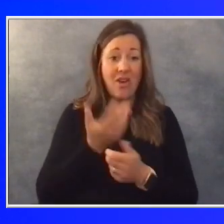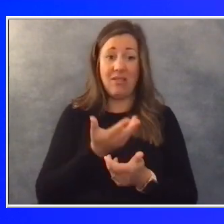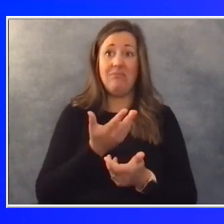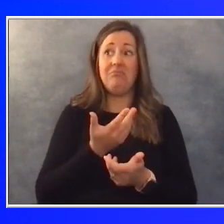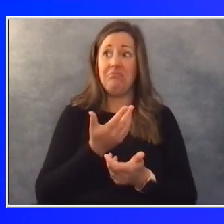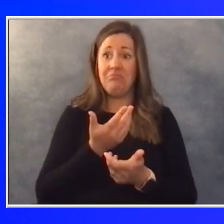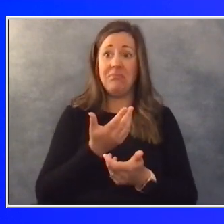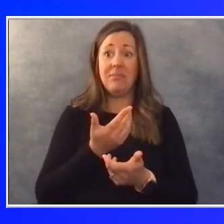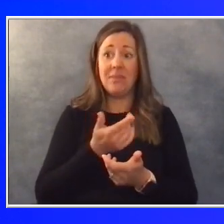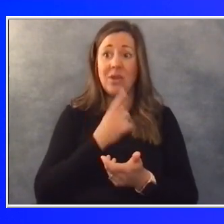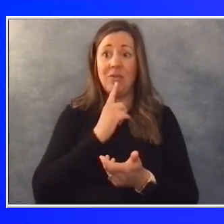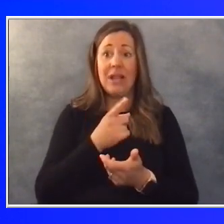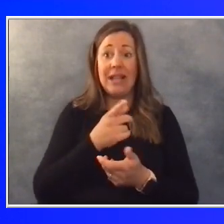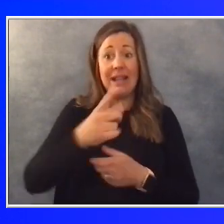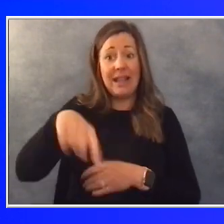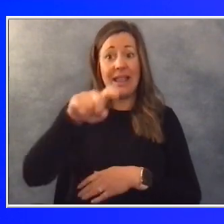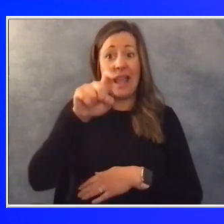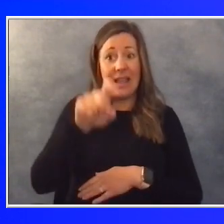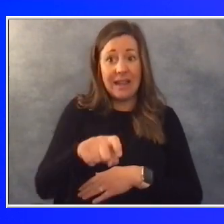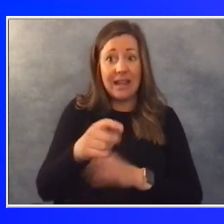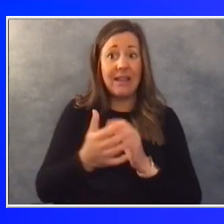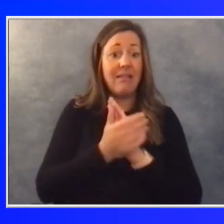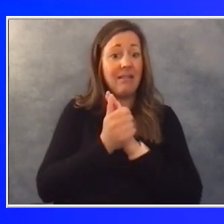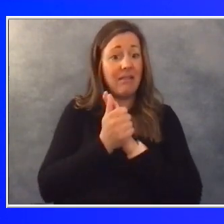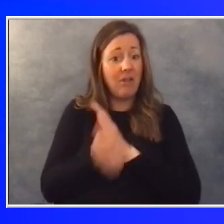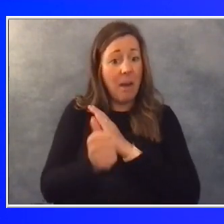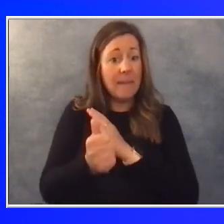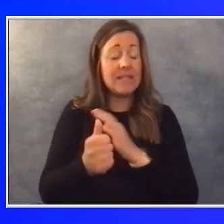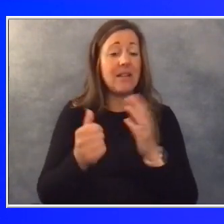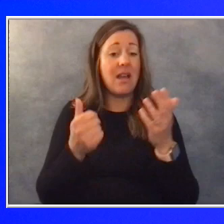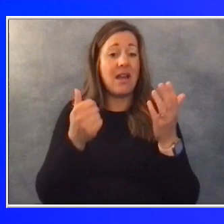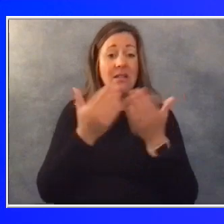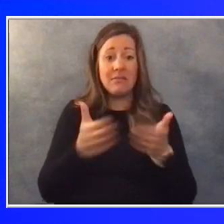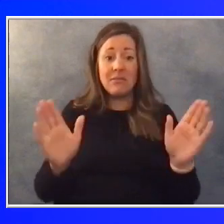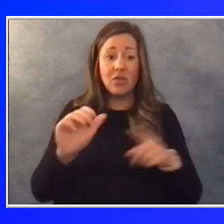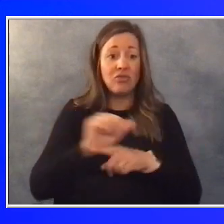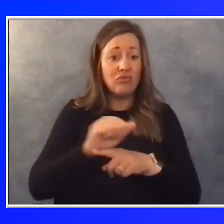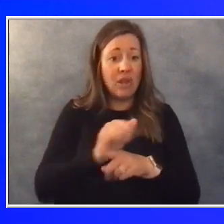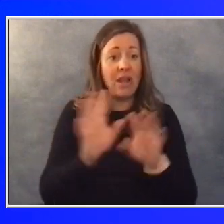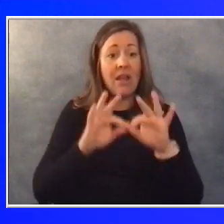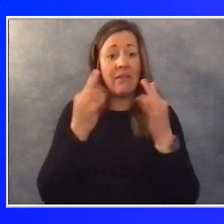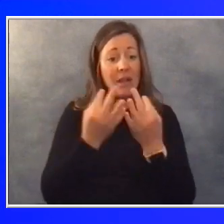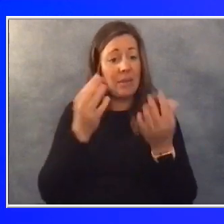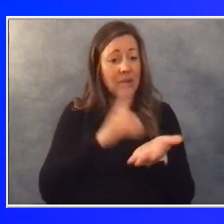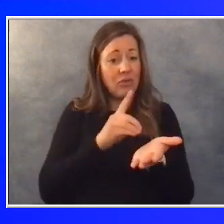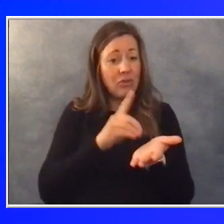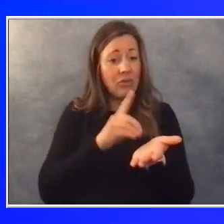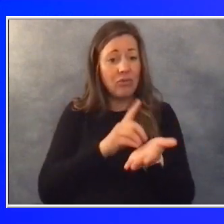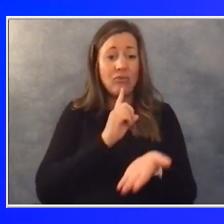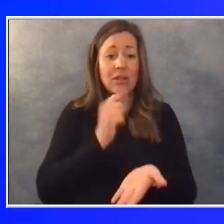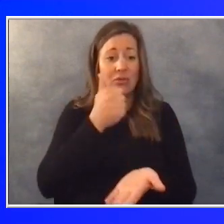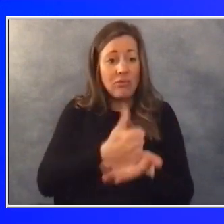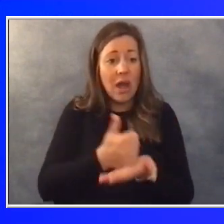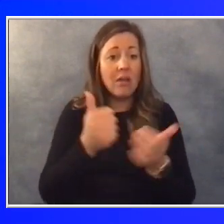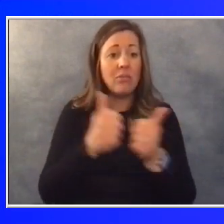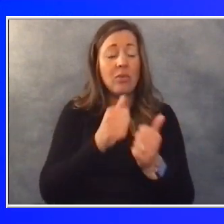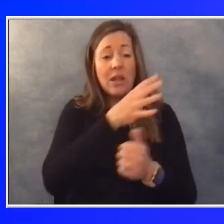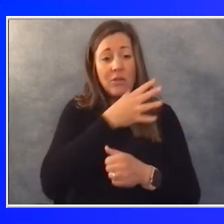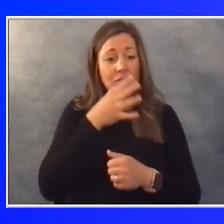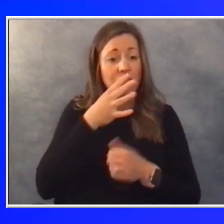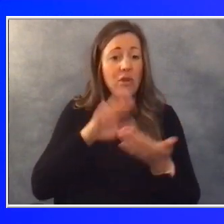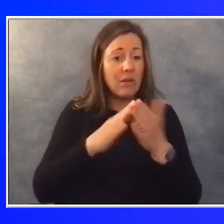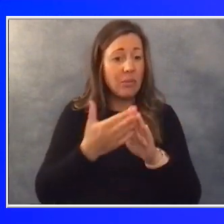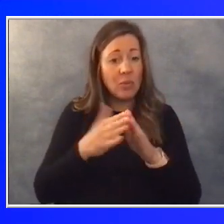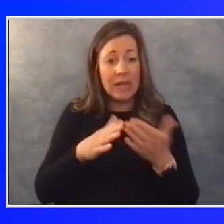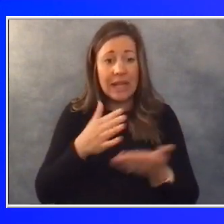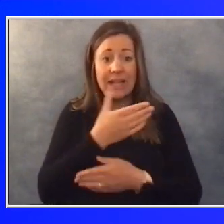they need competent, broadly trained family doctors to help in rural communities. And